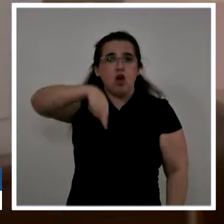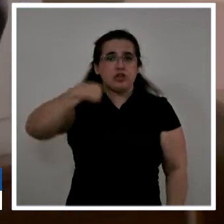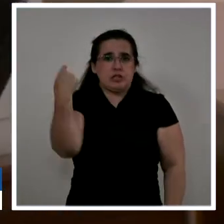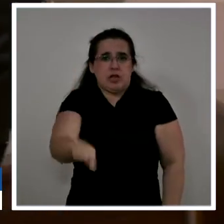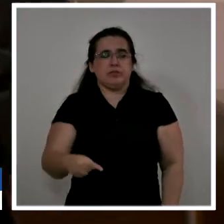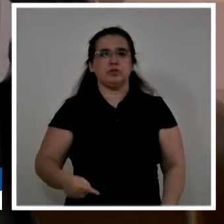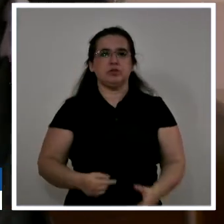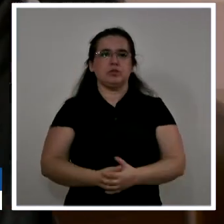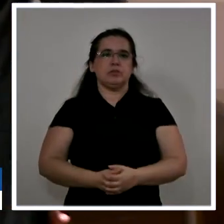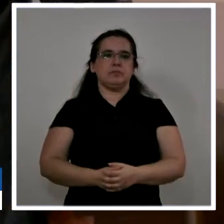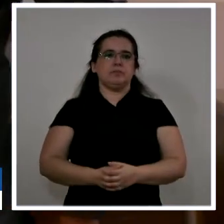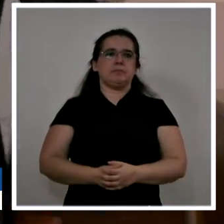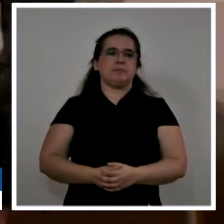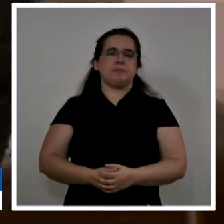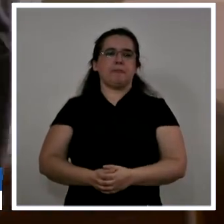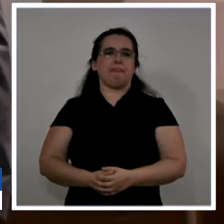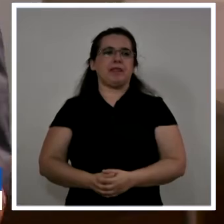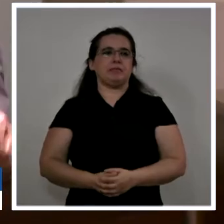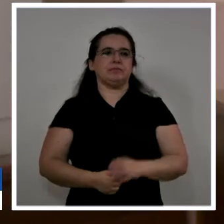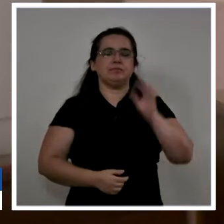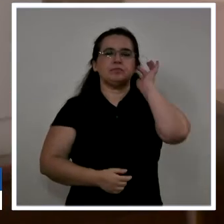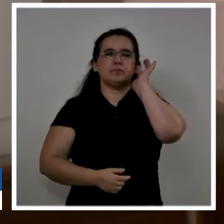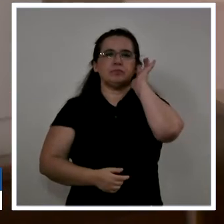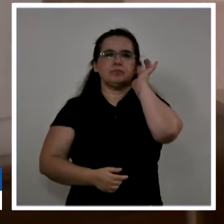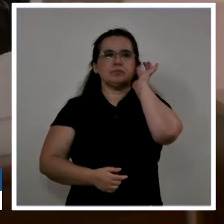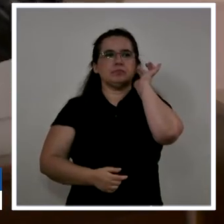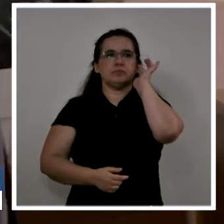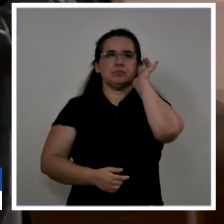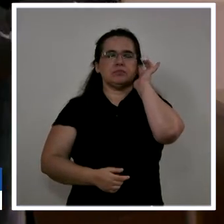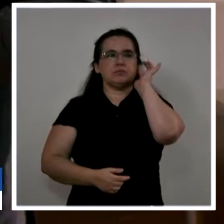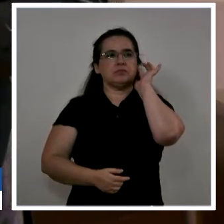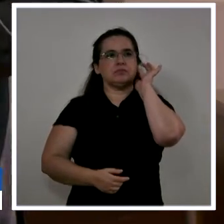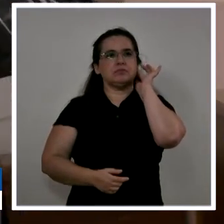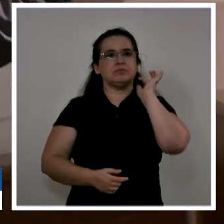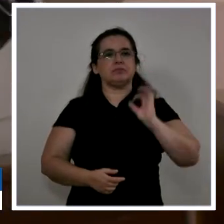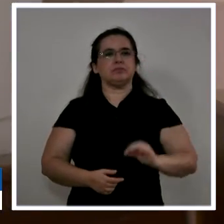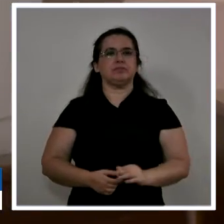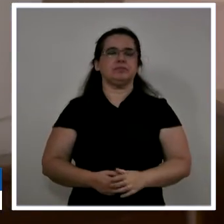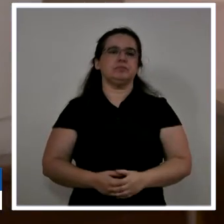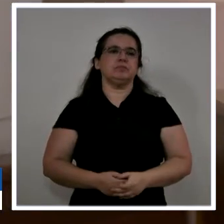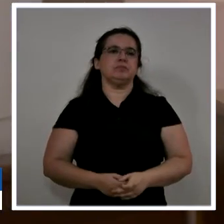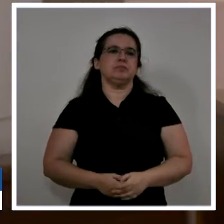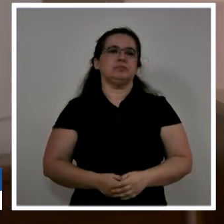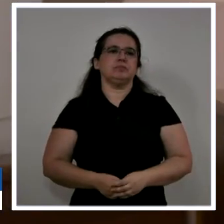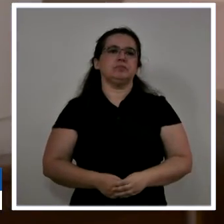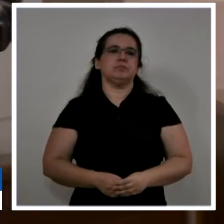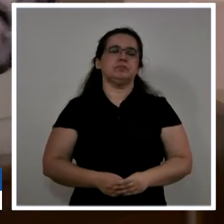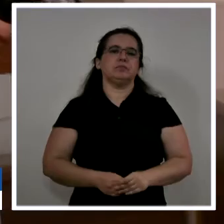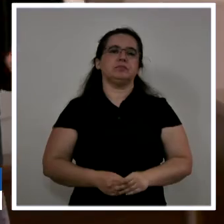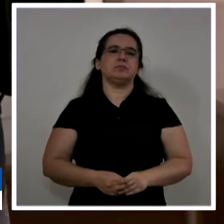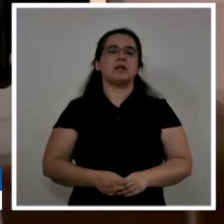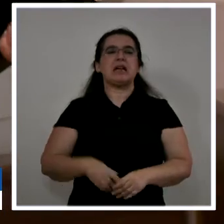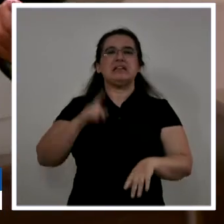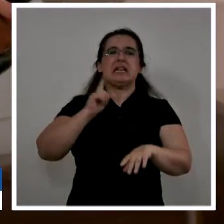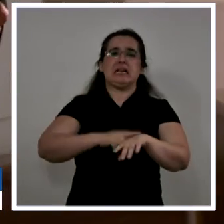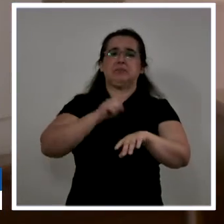For 4,000 years, the race had been decreasing in physical strength and moral power.